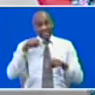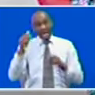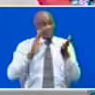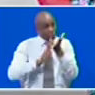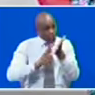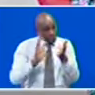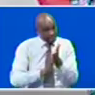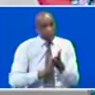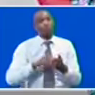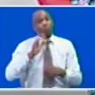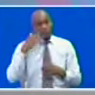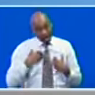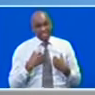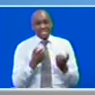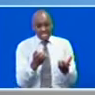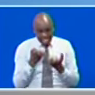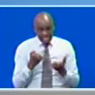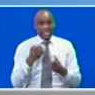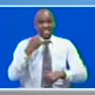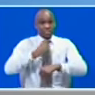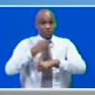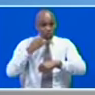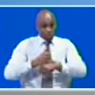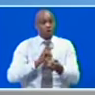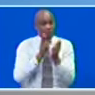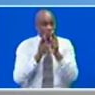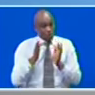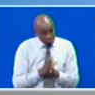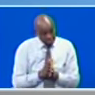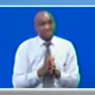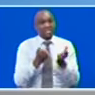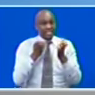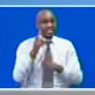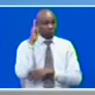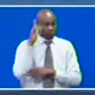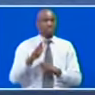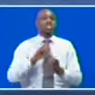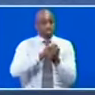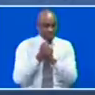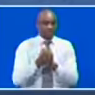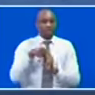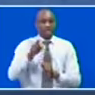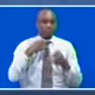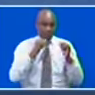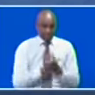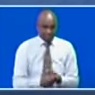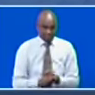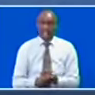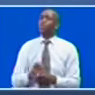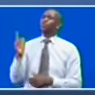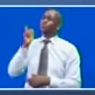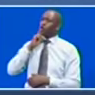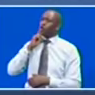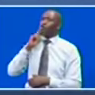are more far-reaching, that require institutional reforms, that require legislative changes to be able to do them. All right. Tomorrow mm-hmm. is day two of the